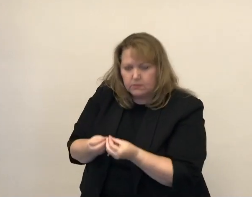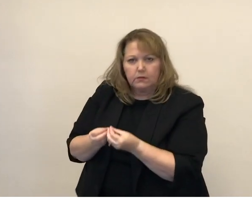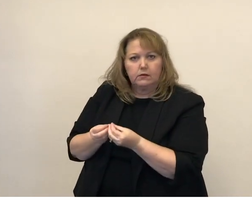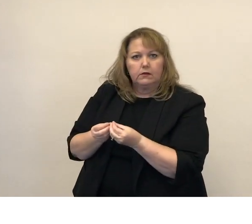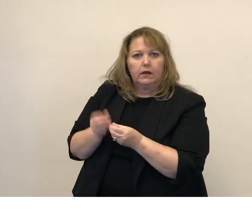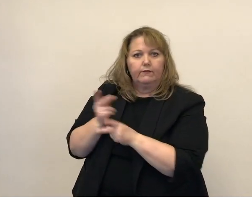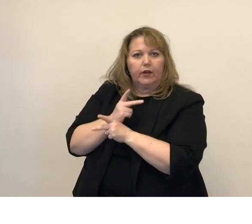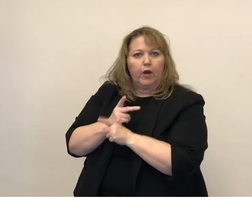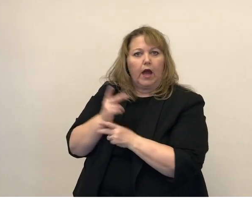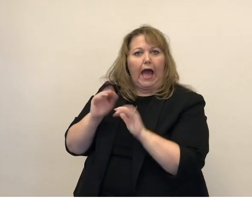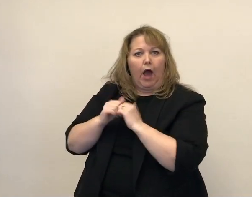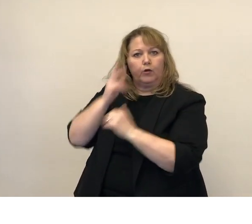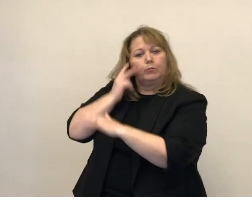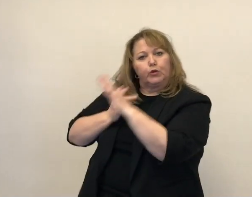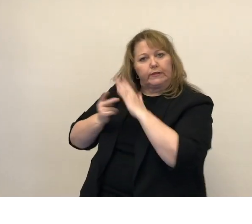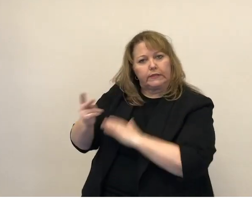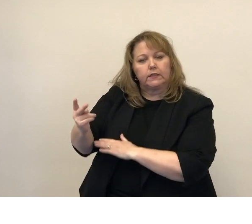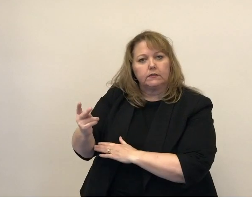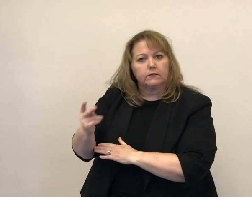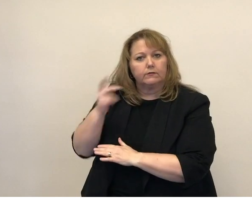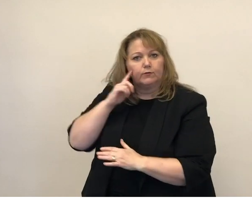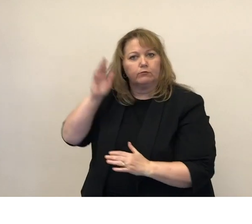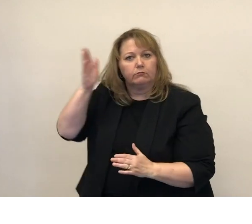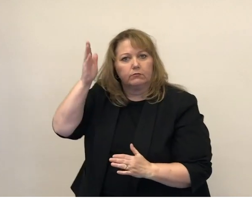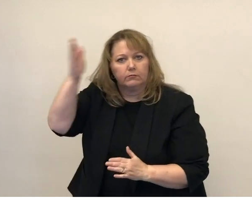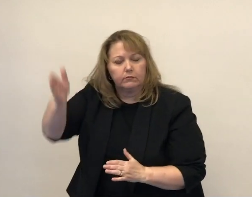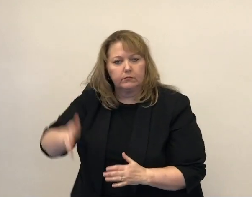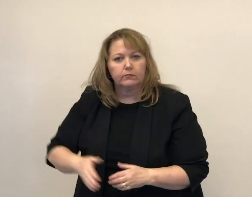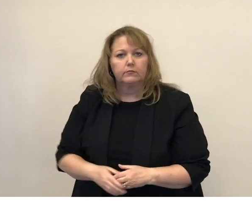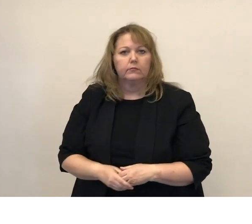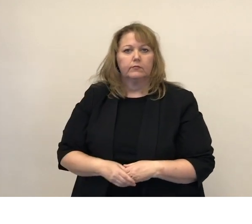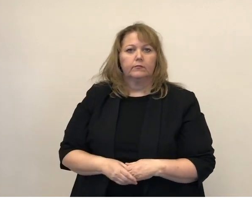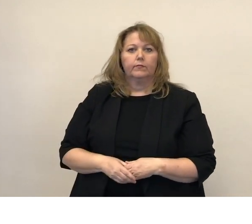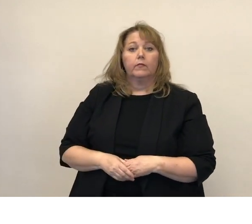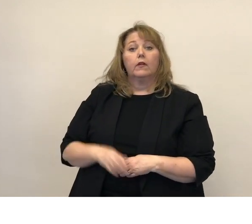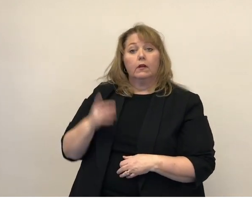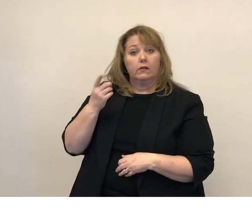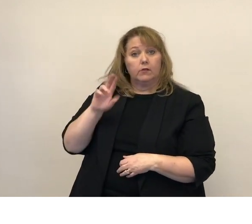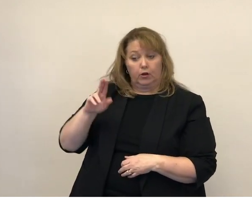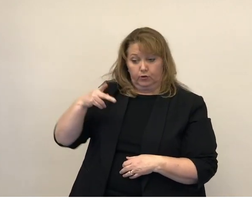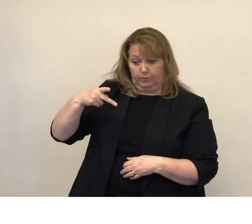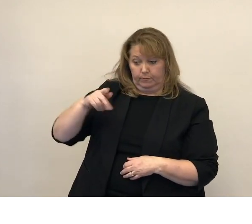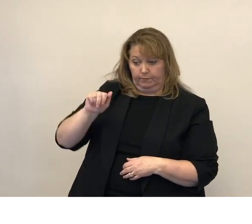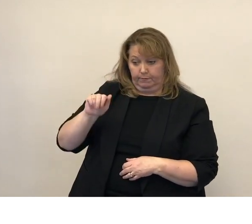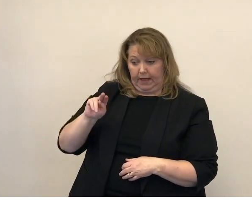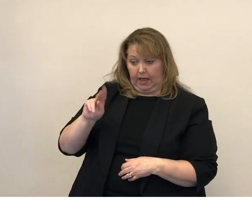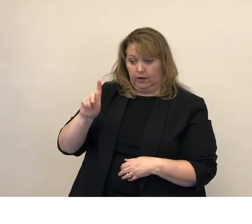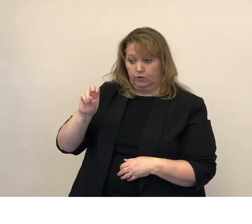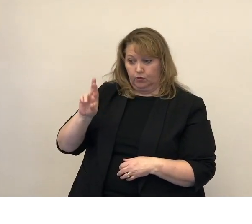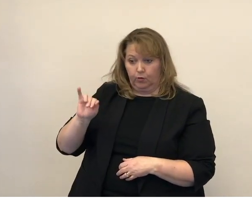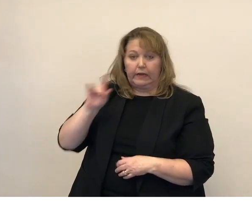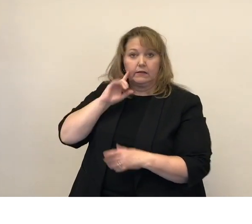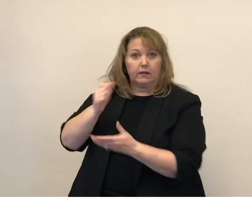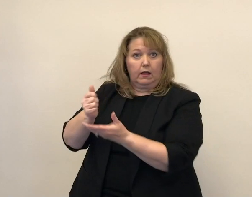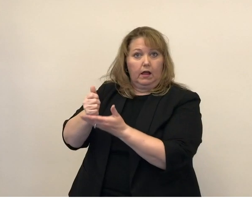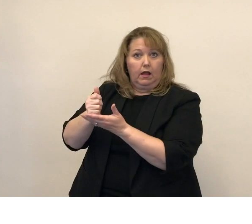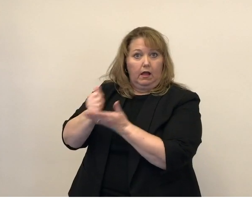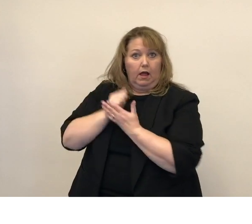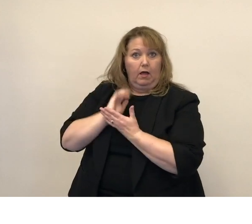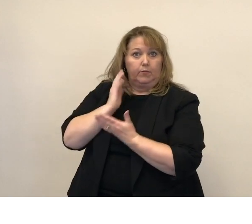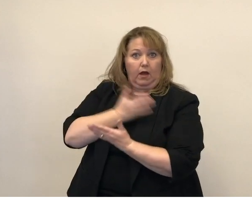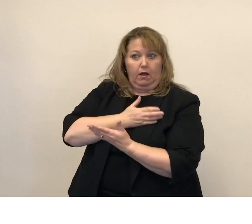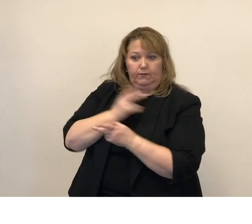general population is. And that's where Dr. Pandori has been invaluable in terms of helping us to be able to expand that into